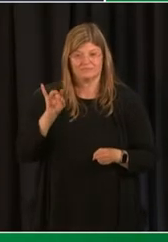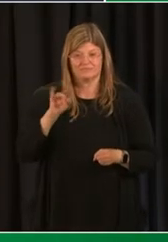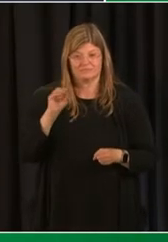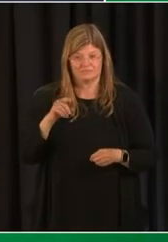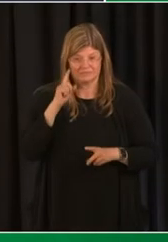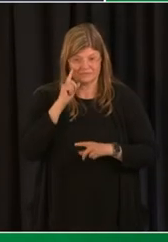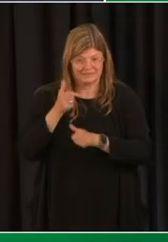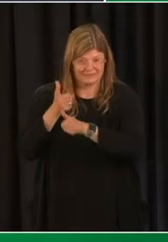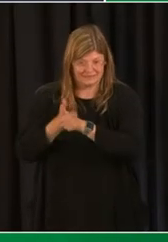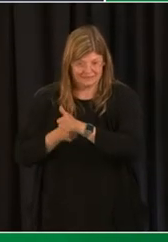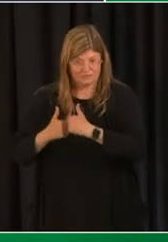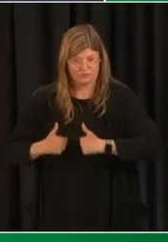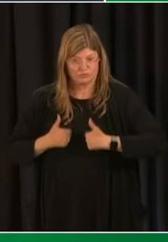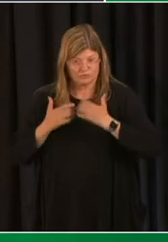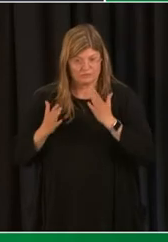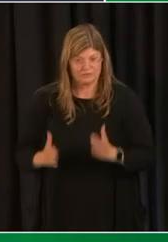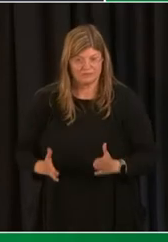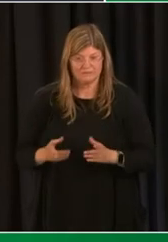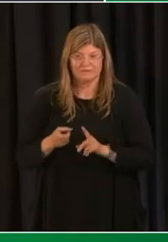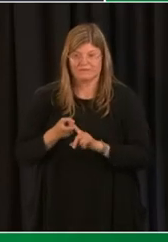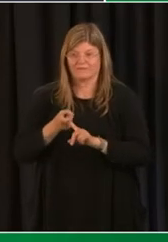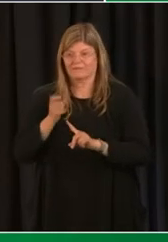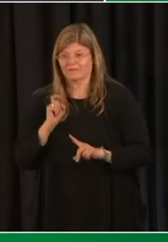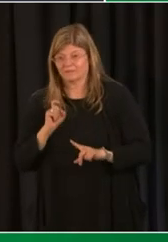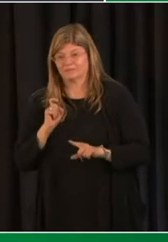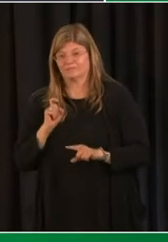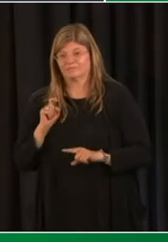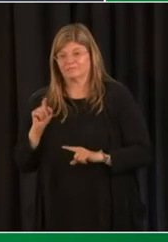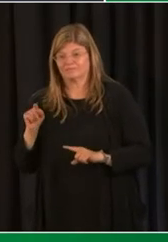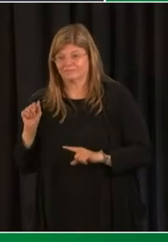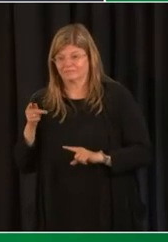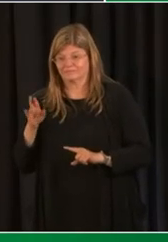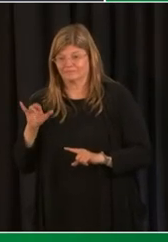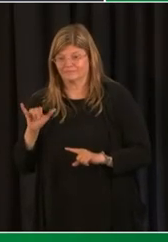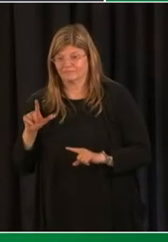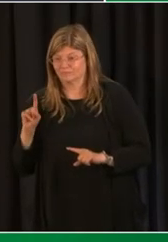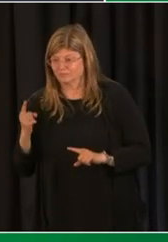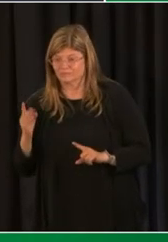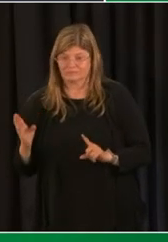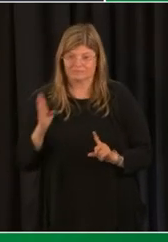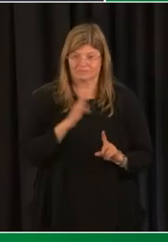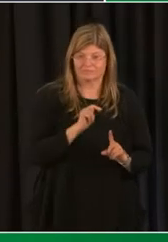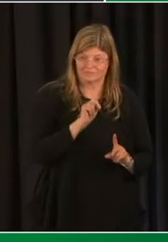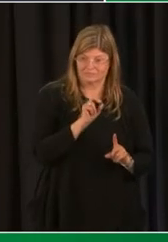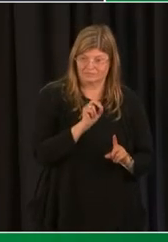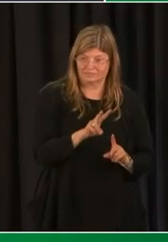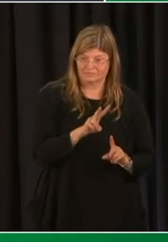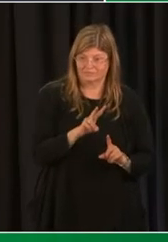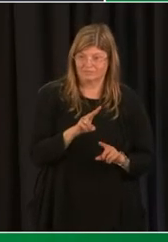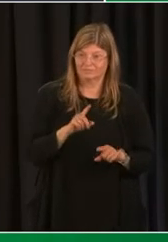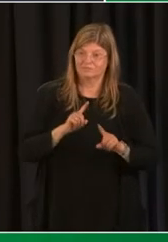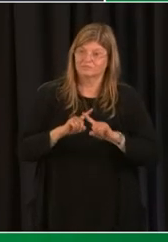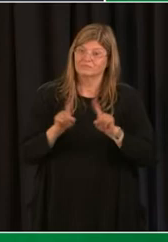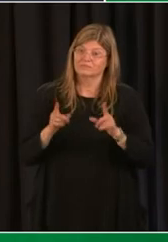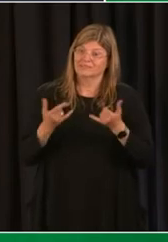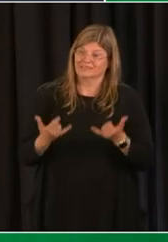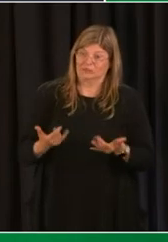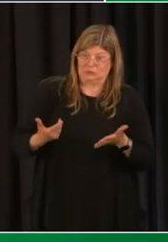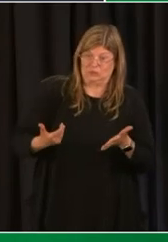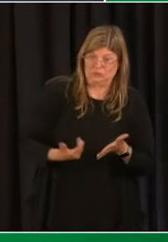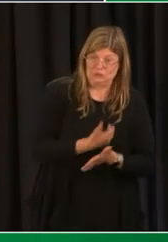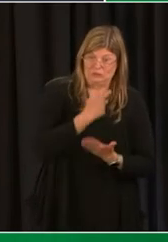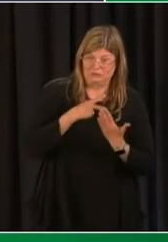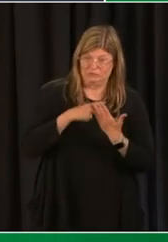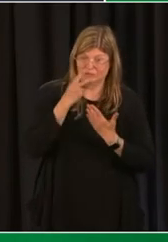each tenant from April 1st through November 30th. Will this program